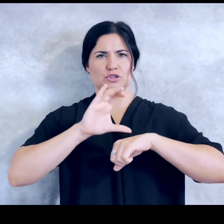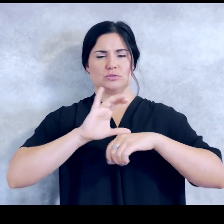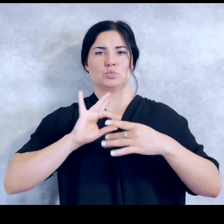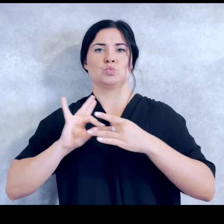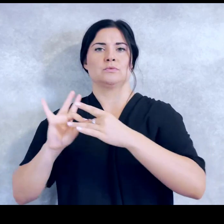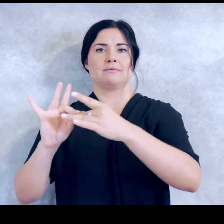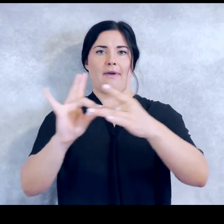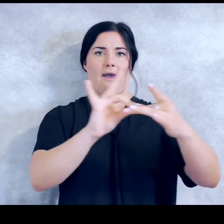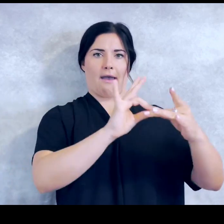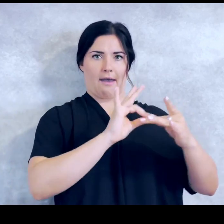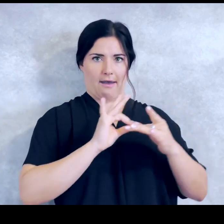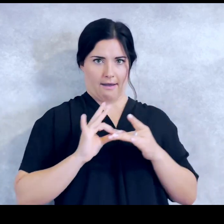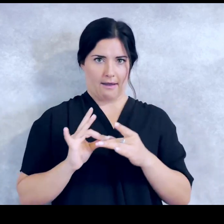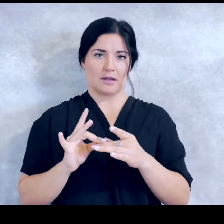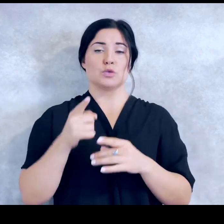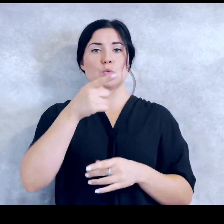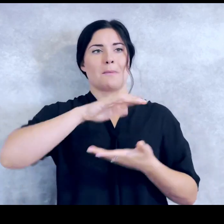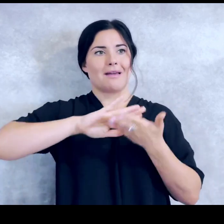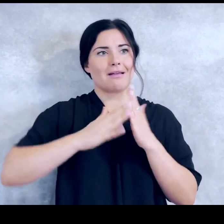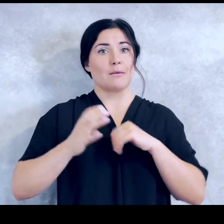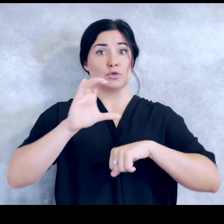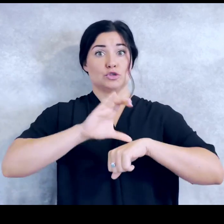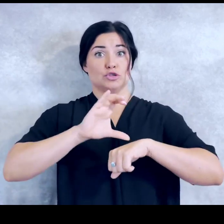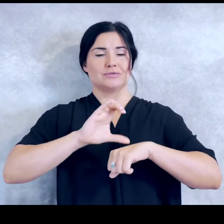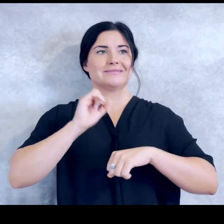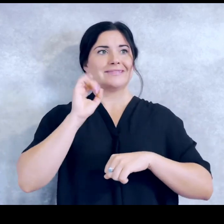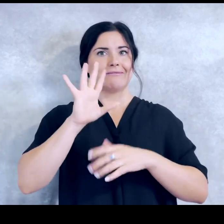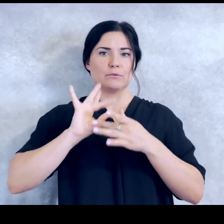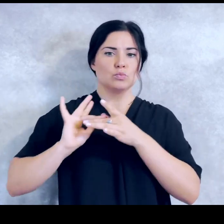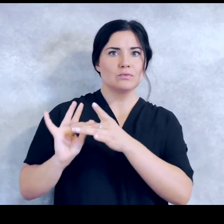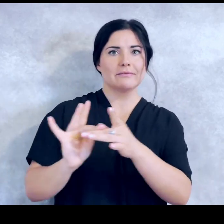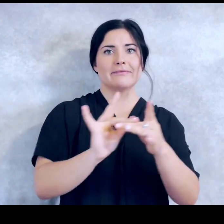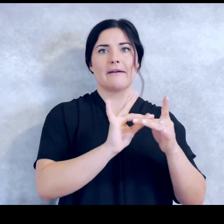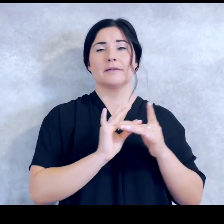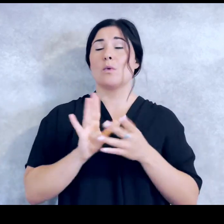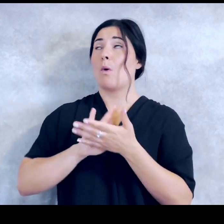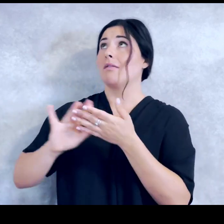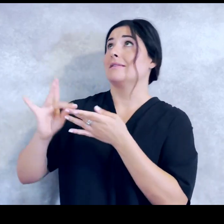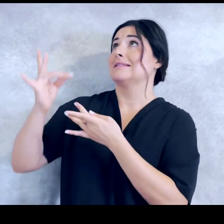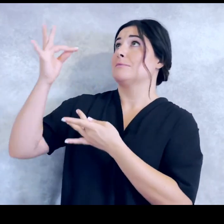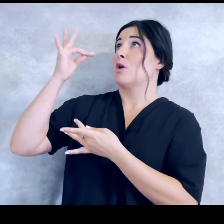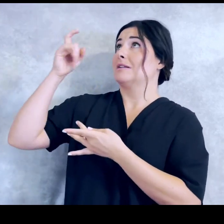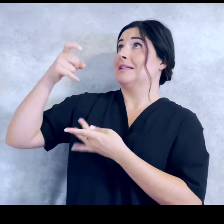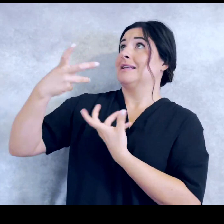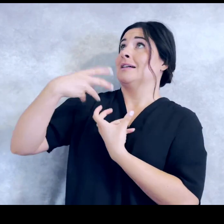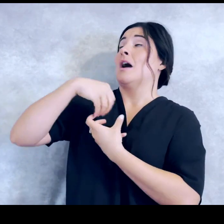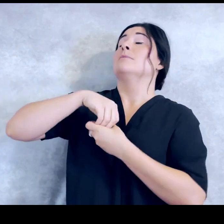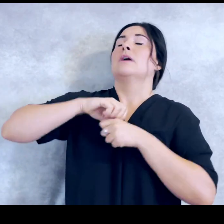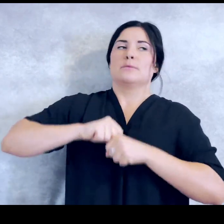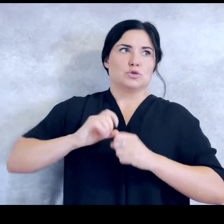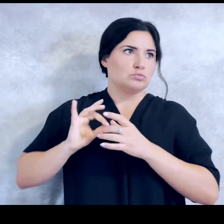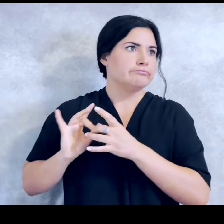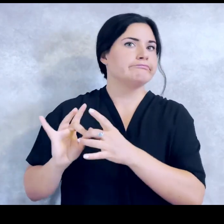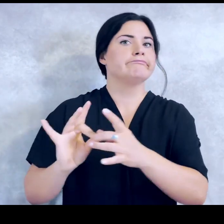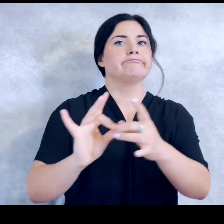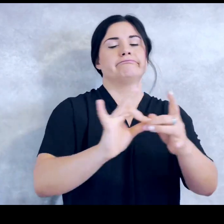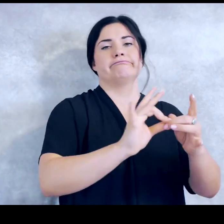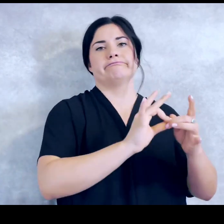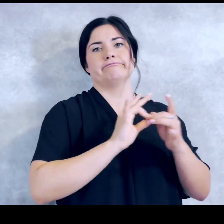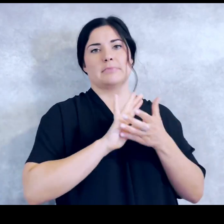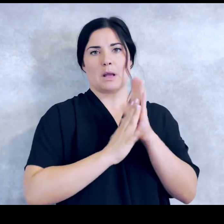unity. We become the church through unity. We need the Holy Spirit to come together as